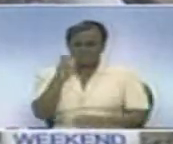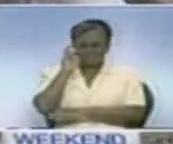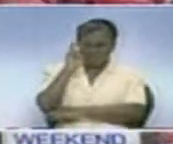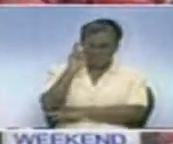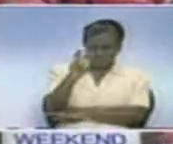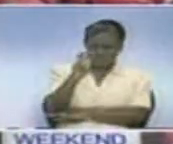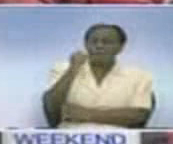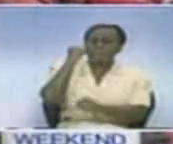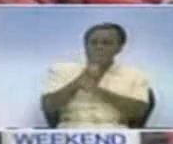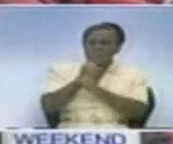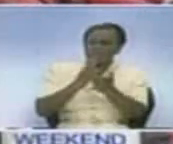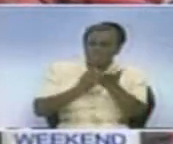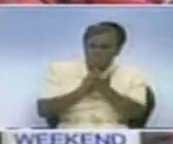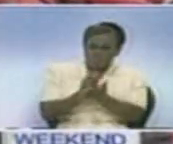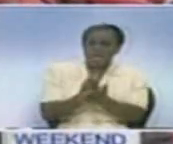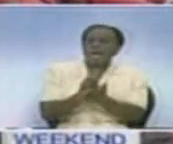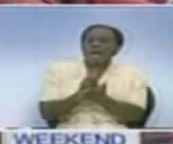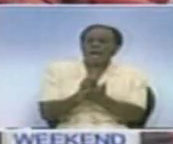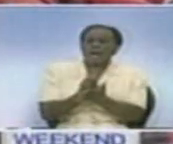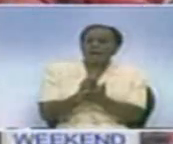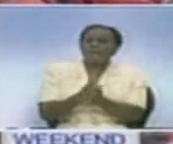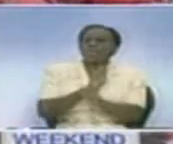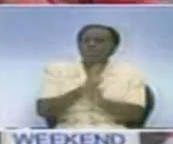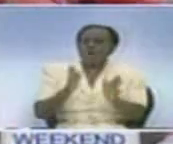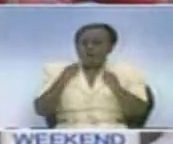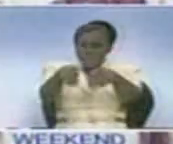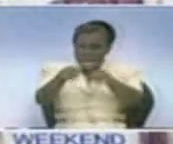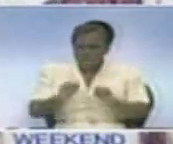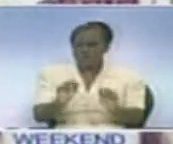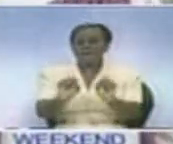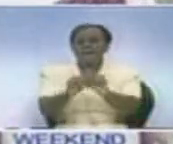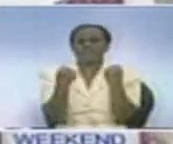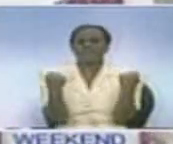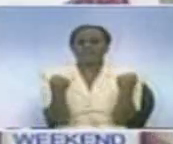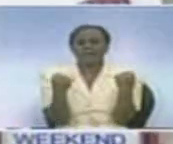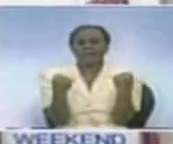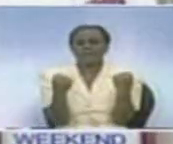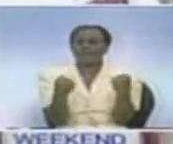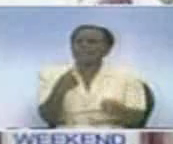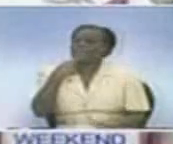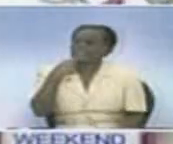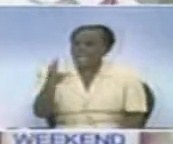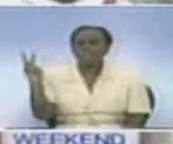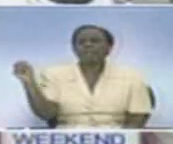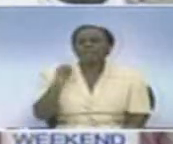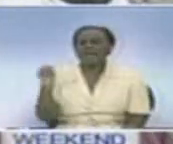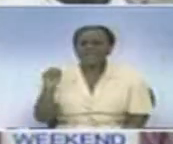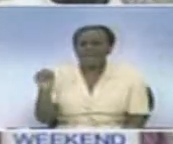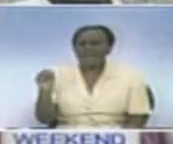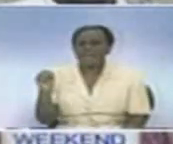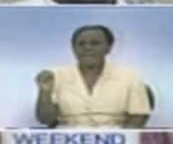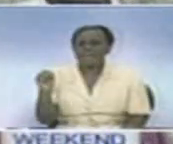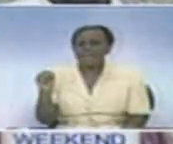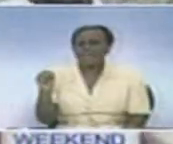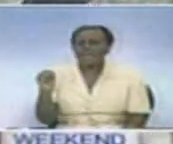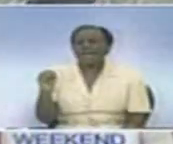a short distance from Njenga's home to make sure no burial takes place. Tumesema Mine Njenga na